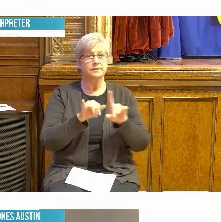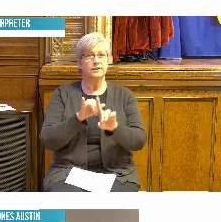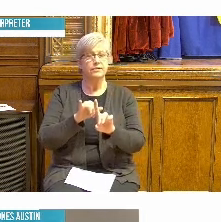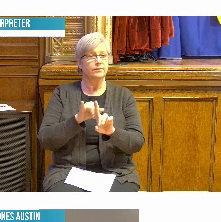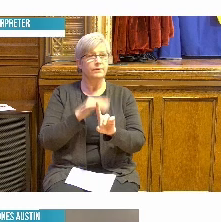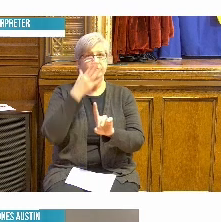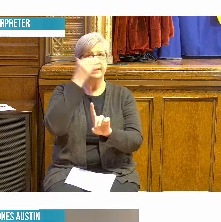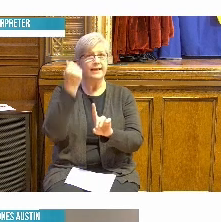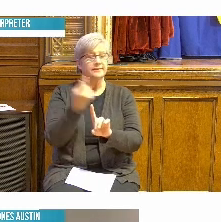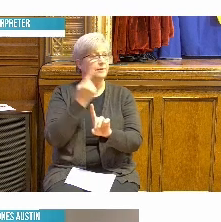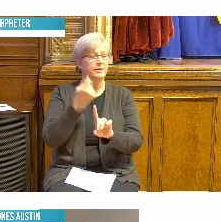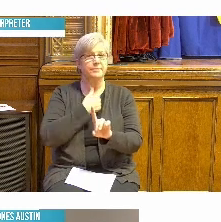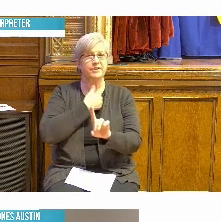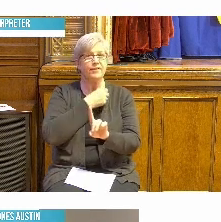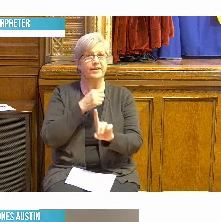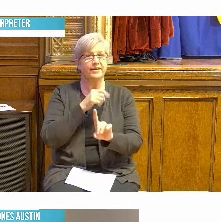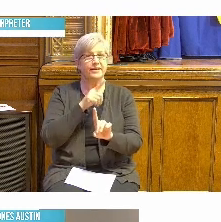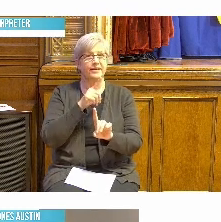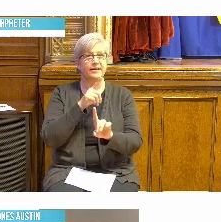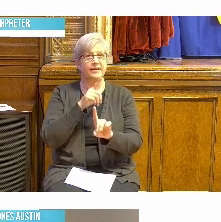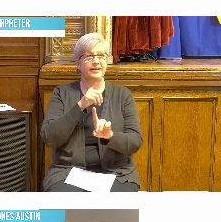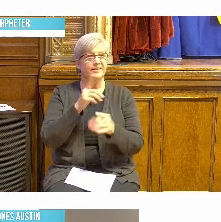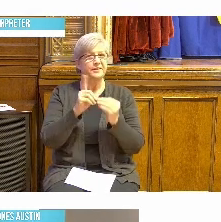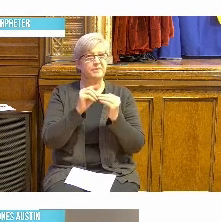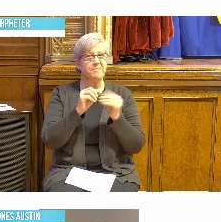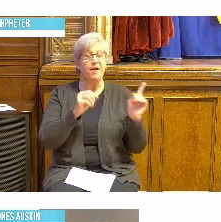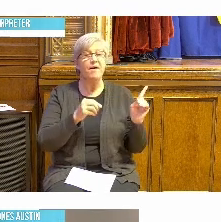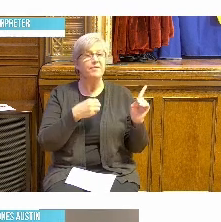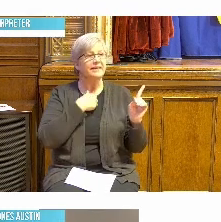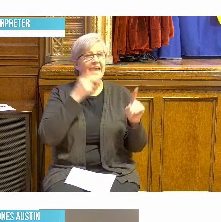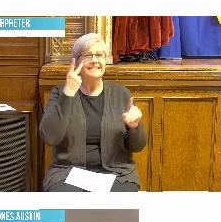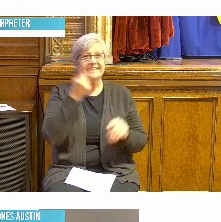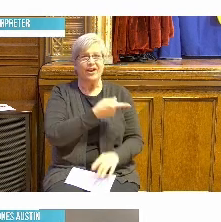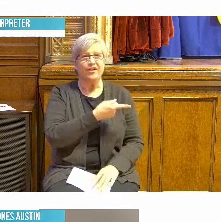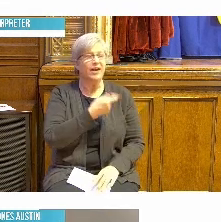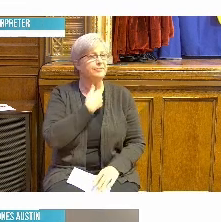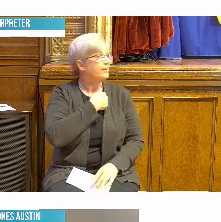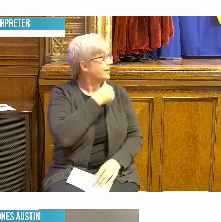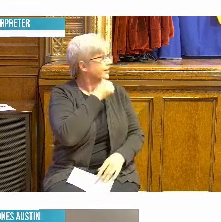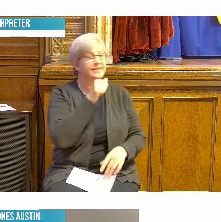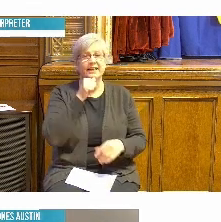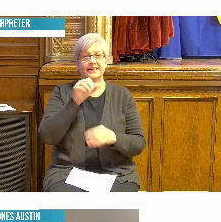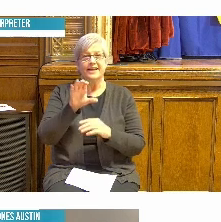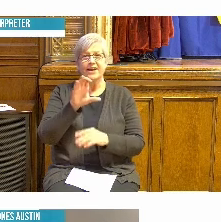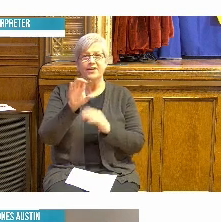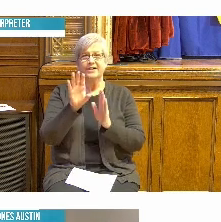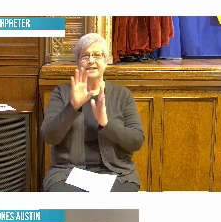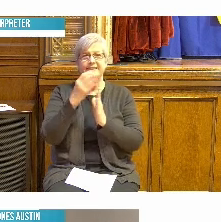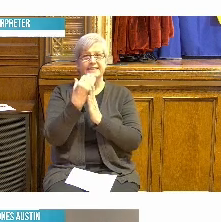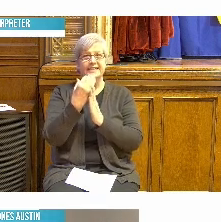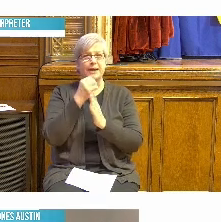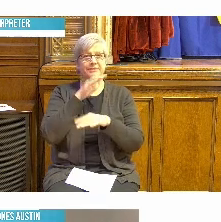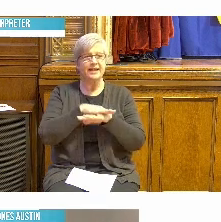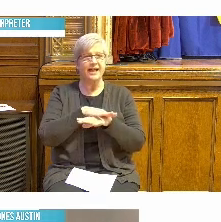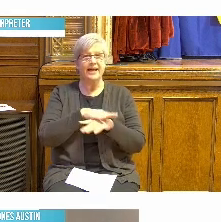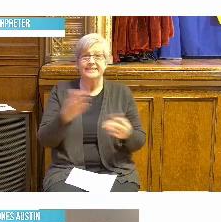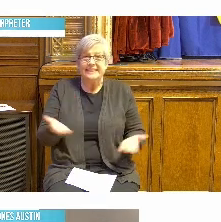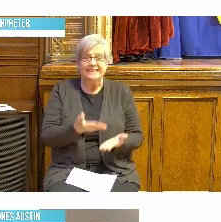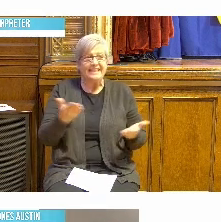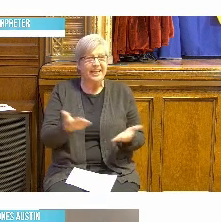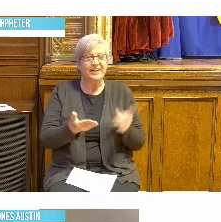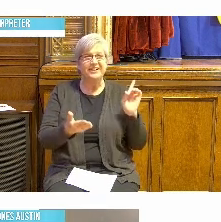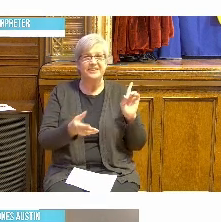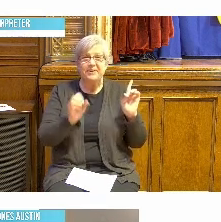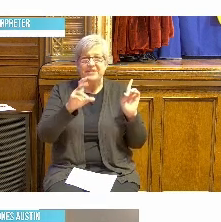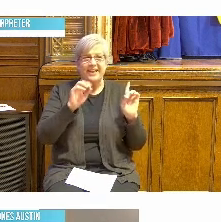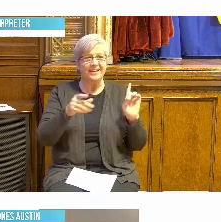forgot Commissioner Lori Daniel Favors. Sorry. we can't see her on the screen. So, Well, she's here. all